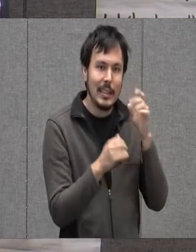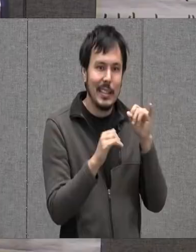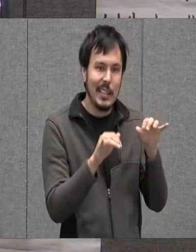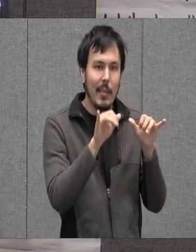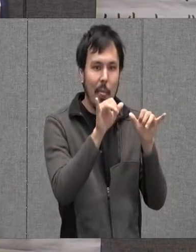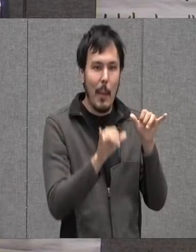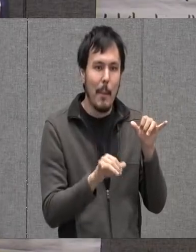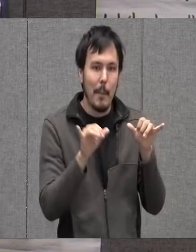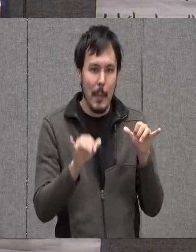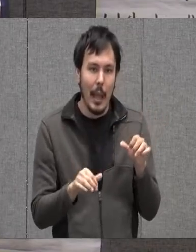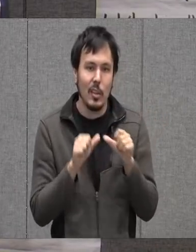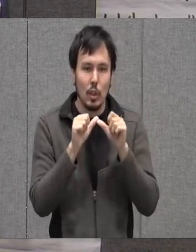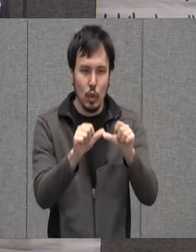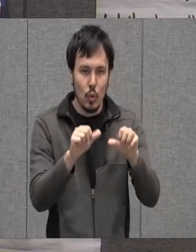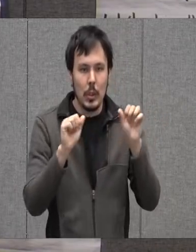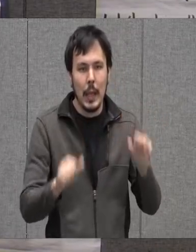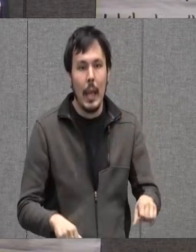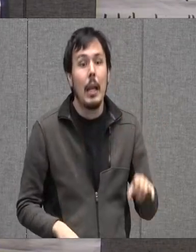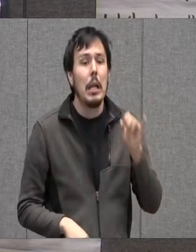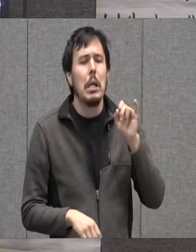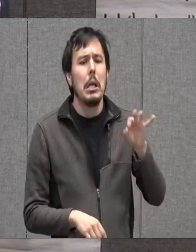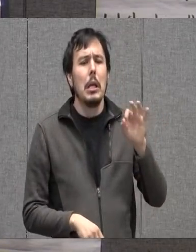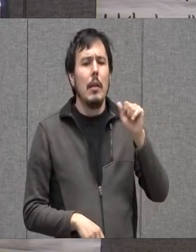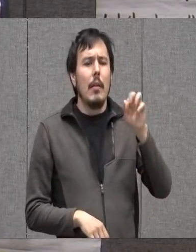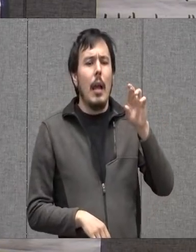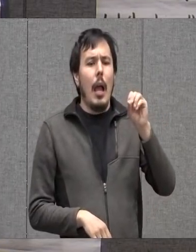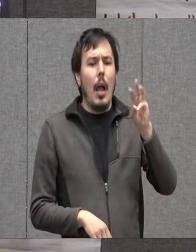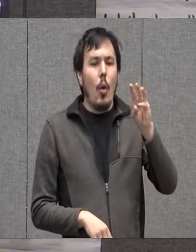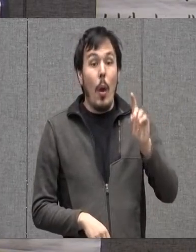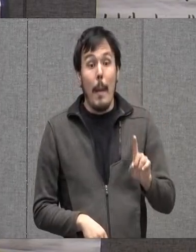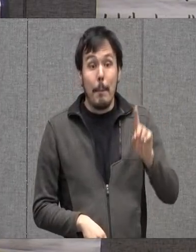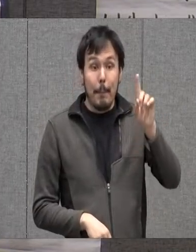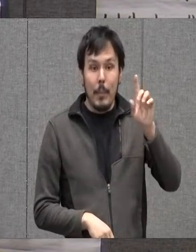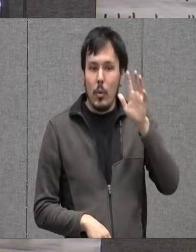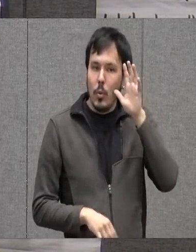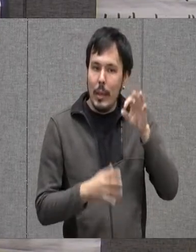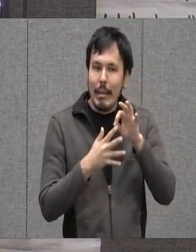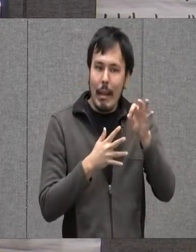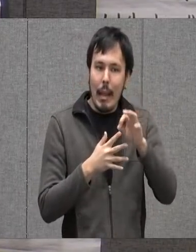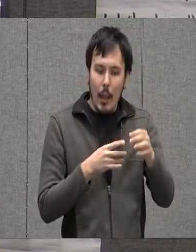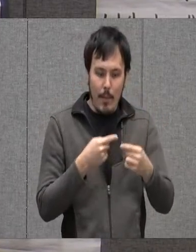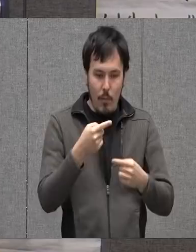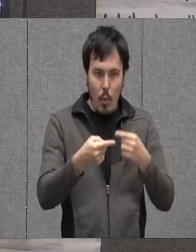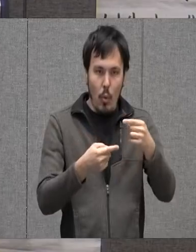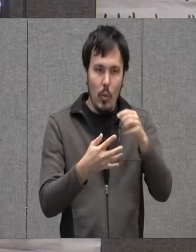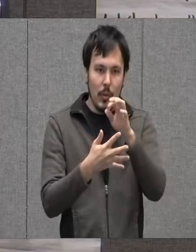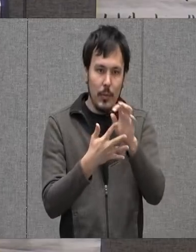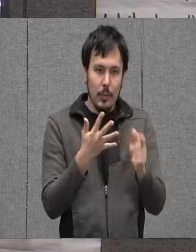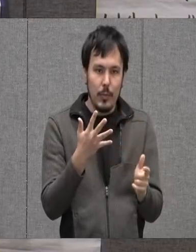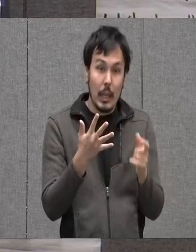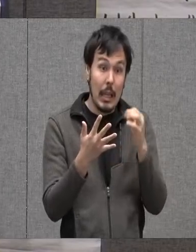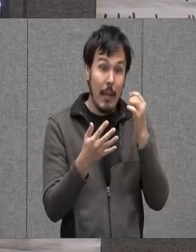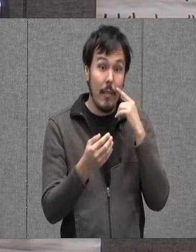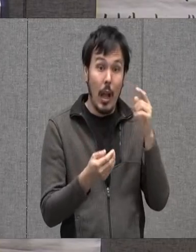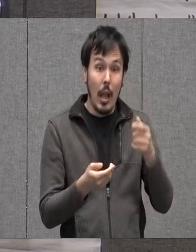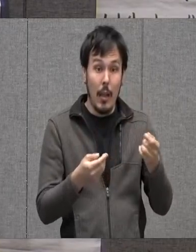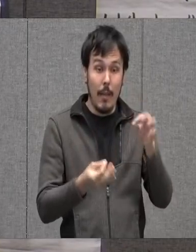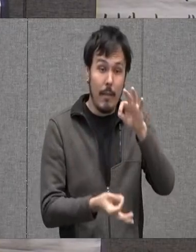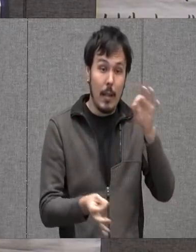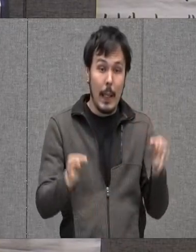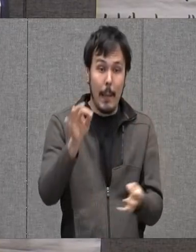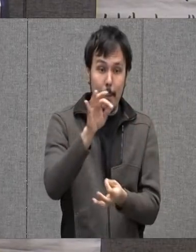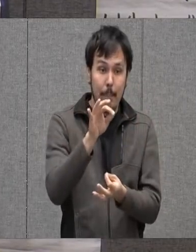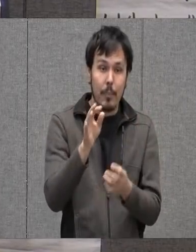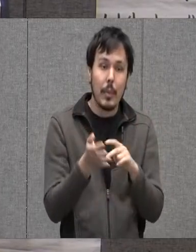going. If I have an arrow going up, we're going to count forward. If I flip it around on you, then I want you to count